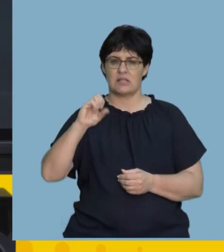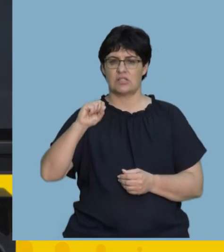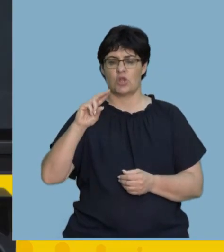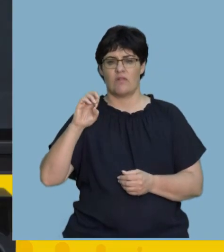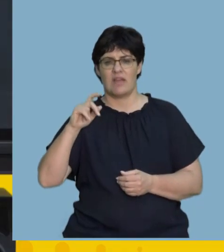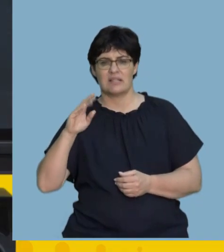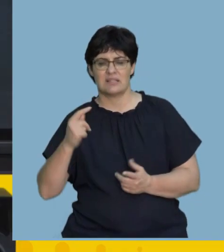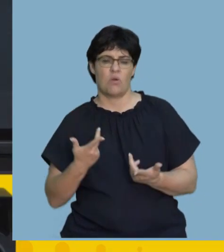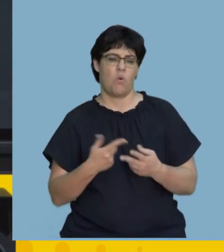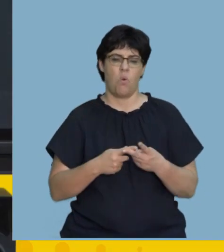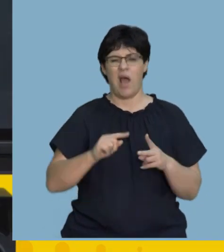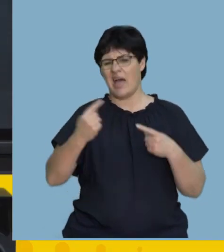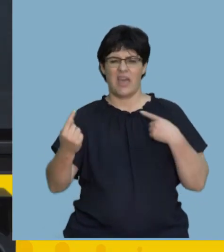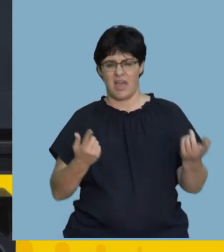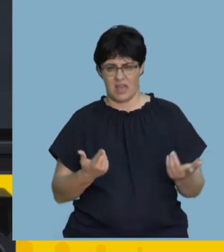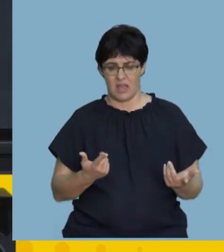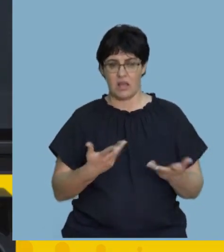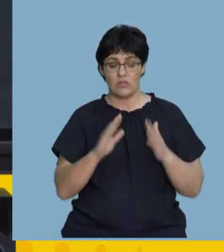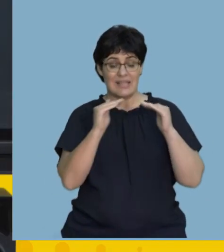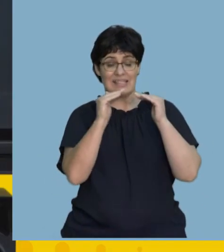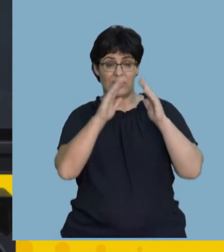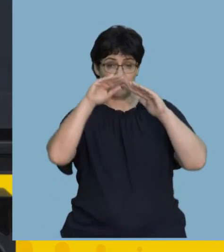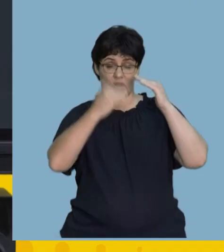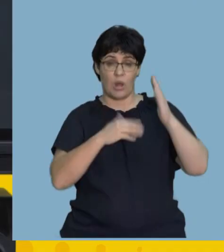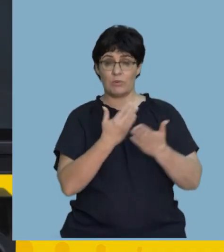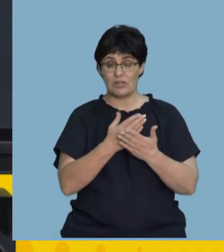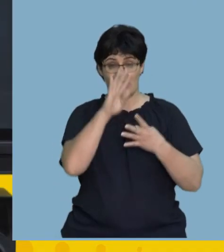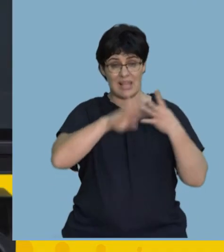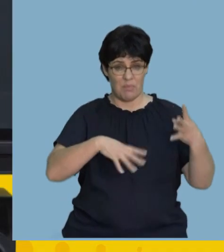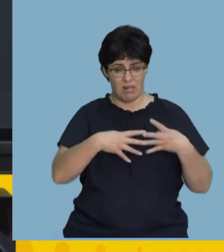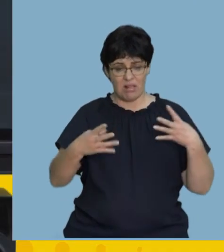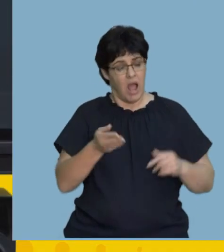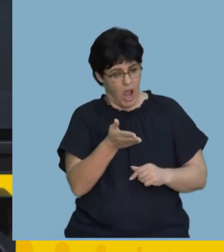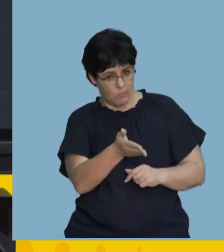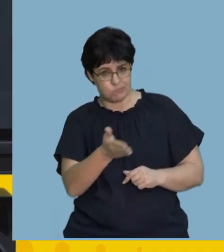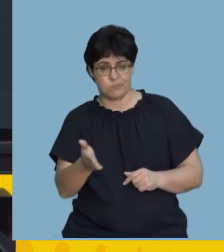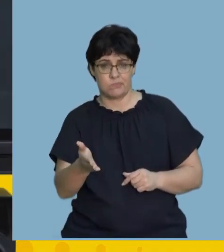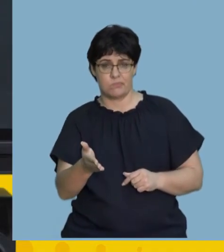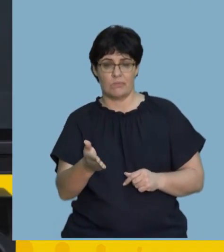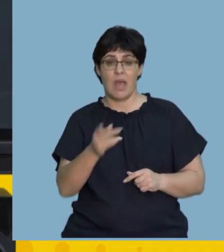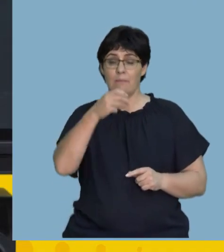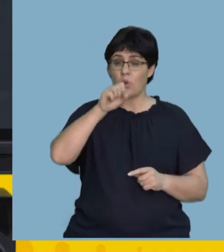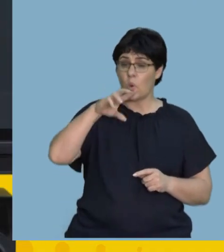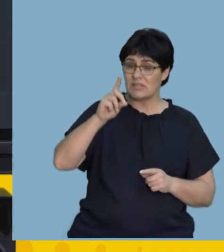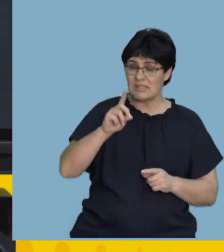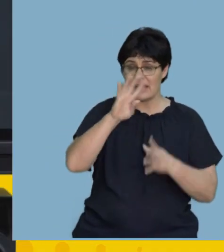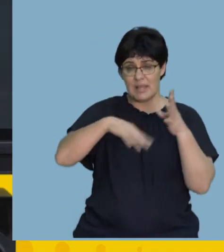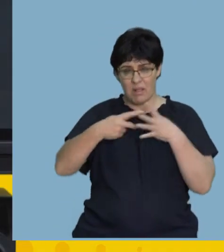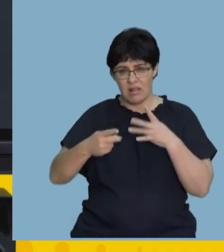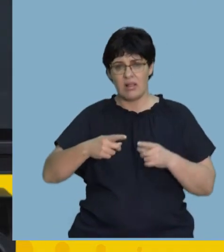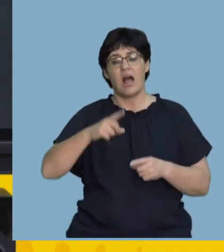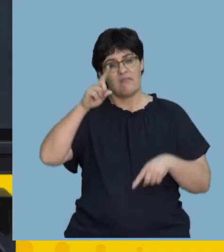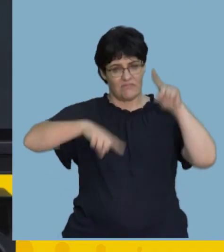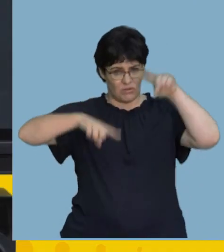or ammonium nitrate. So the standard reduction potential tables have some of those. The periodic table gives you the